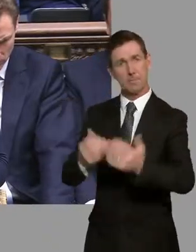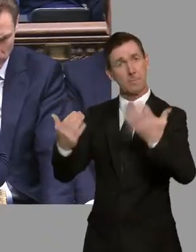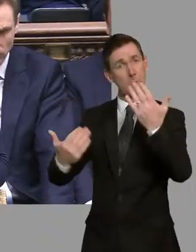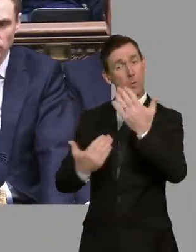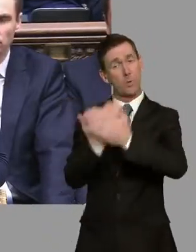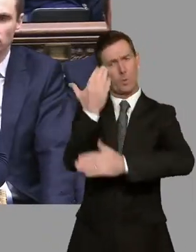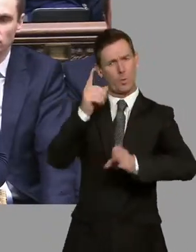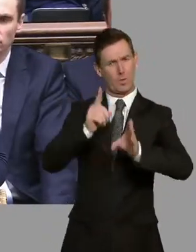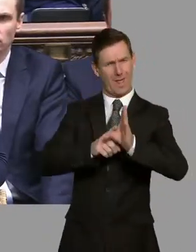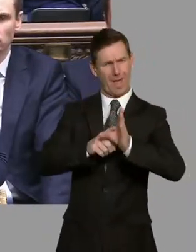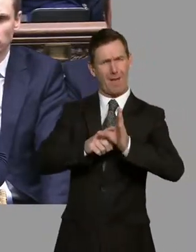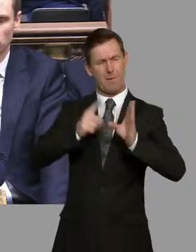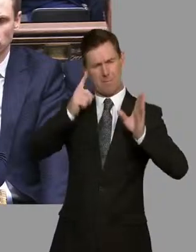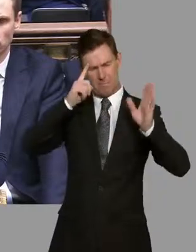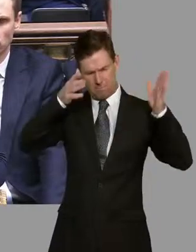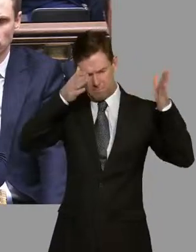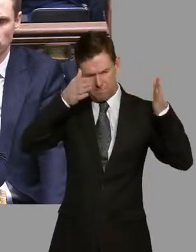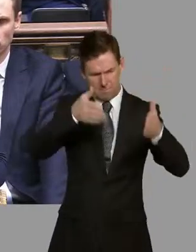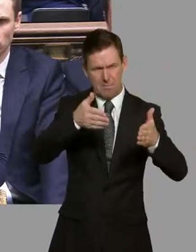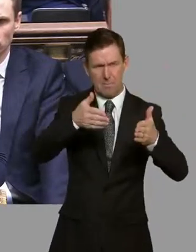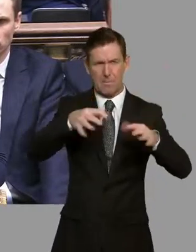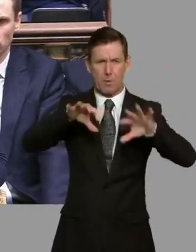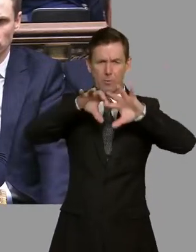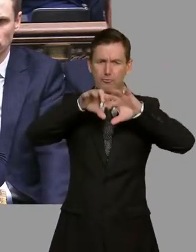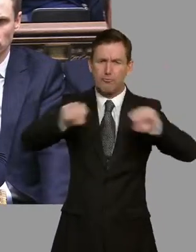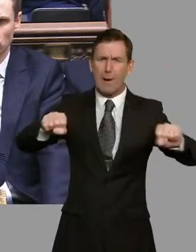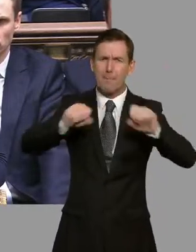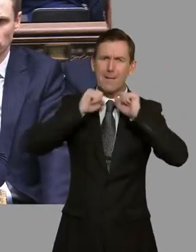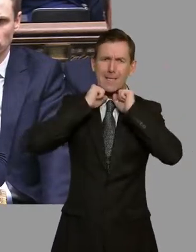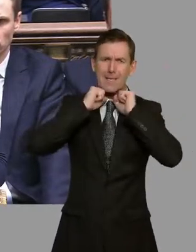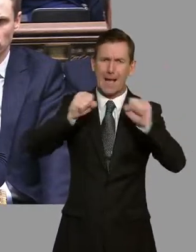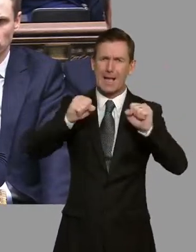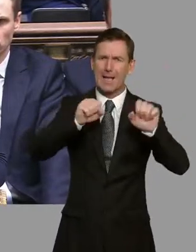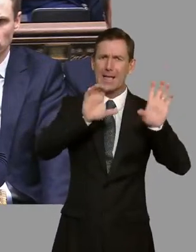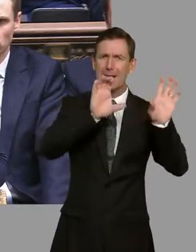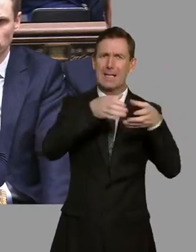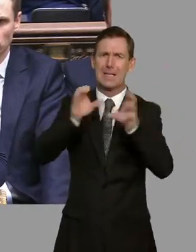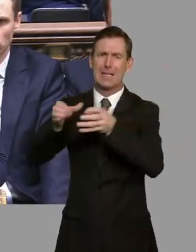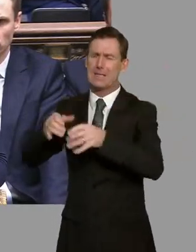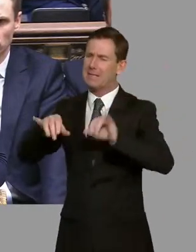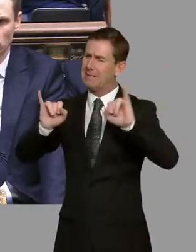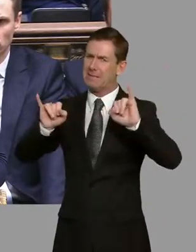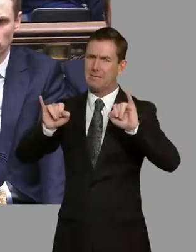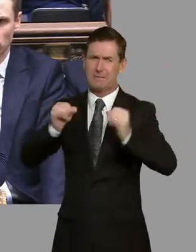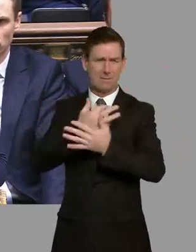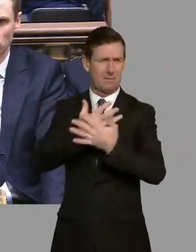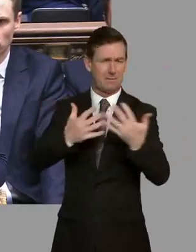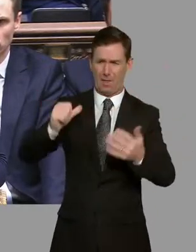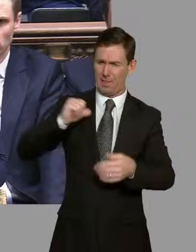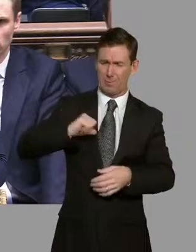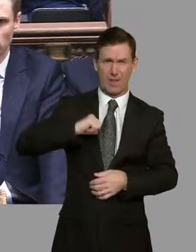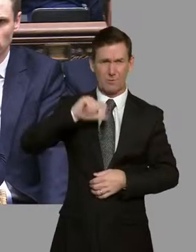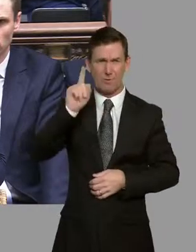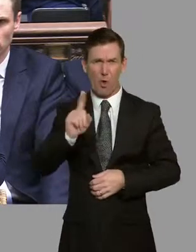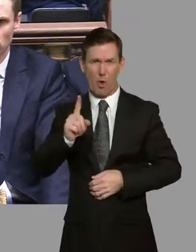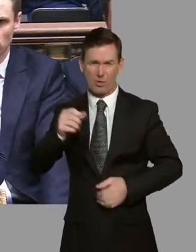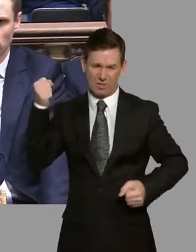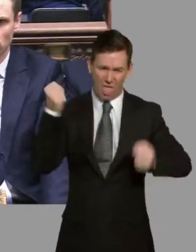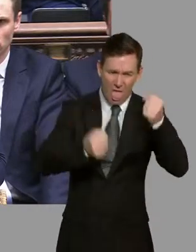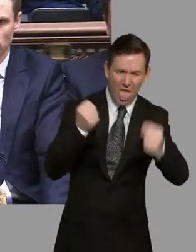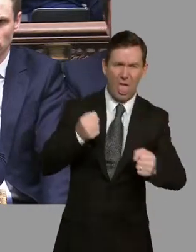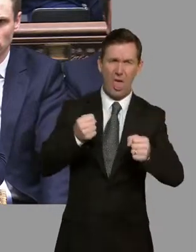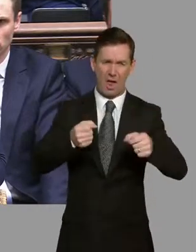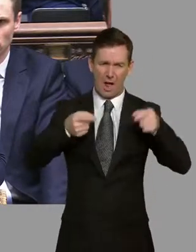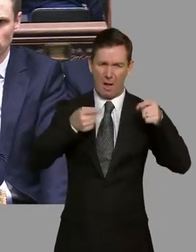scandal. Across the country, thousands of girls were tortured and sexually abused at the hands of men who treated them as things